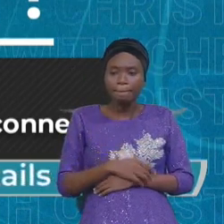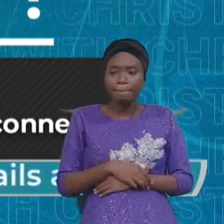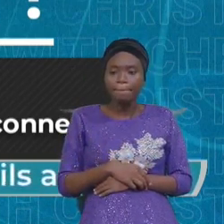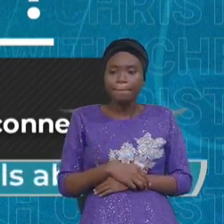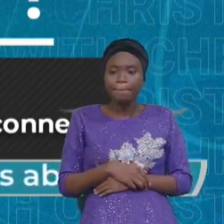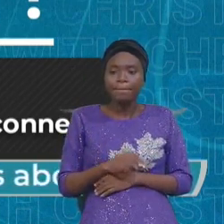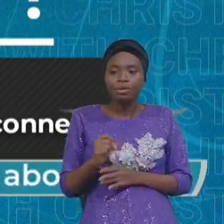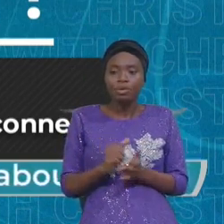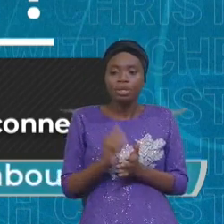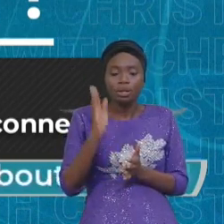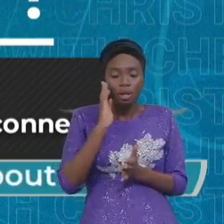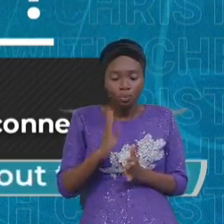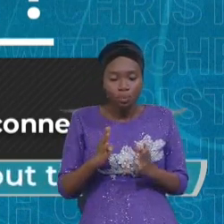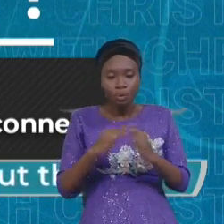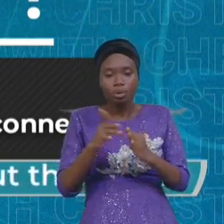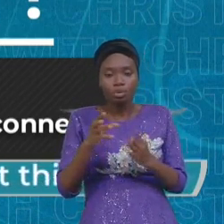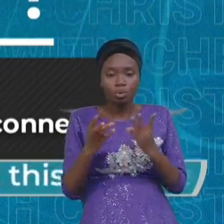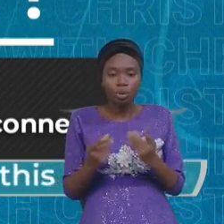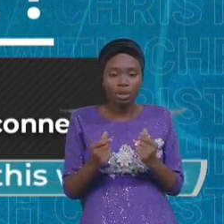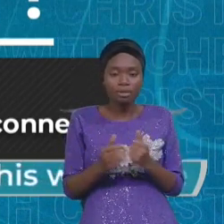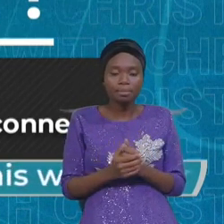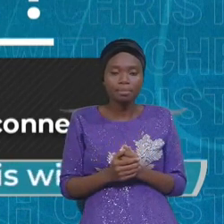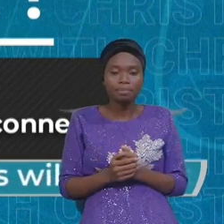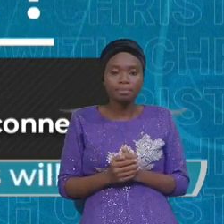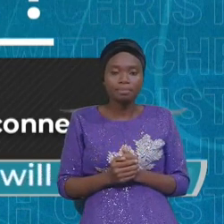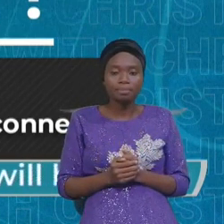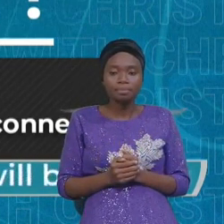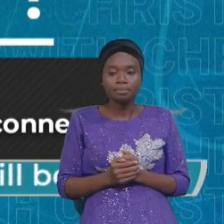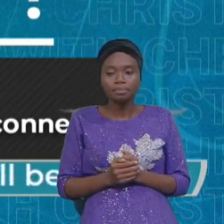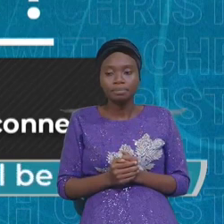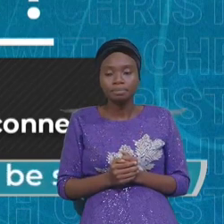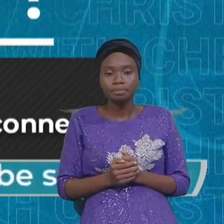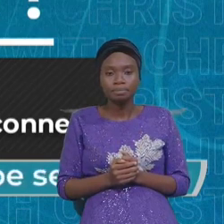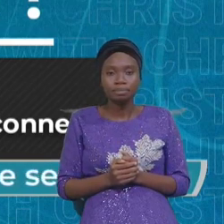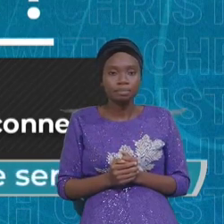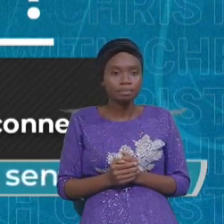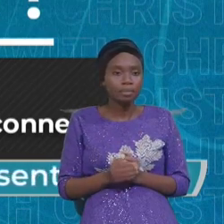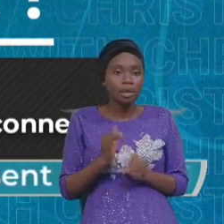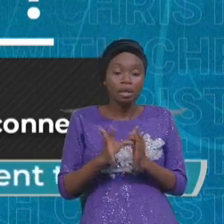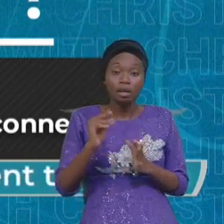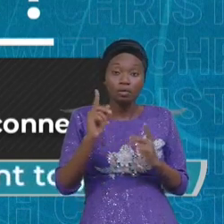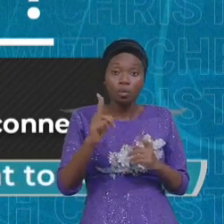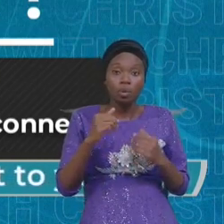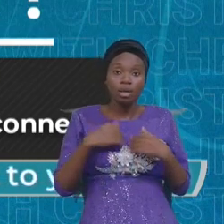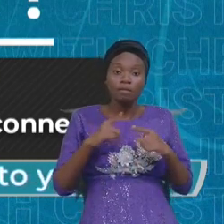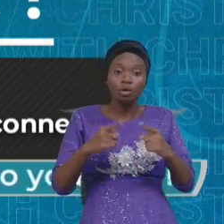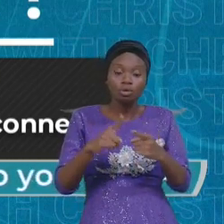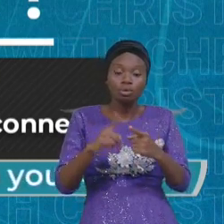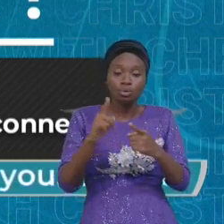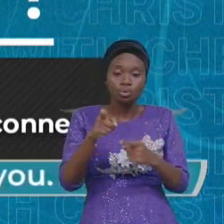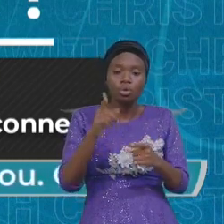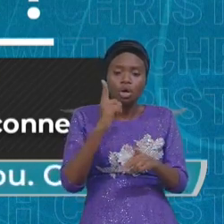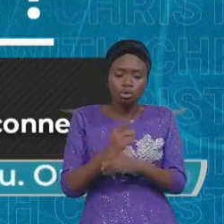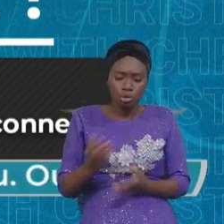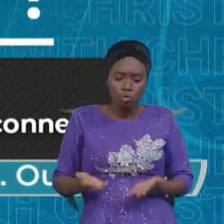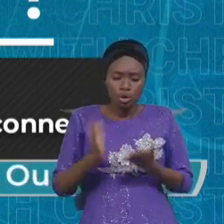so they will reach you quickly. Please do that. If no counselor have reached you, just raise up your